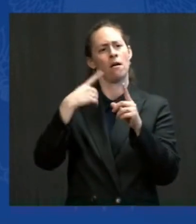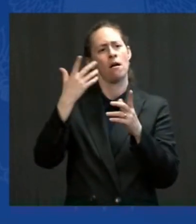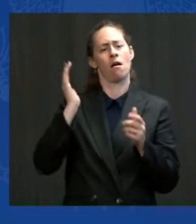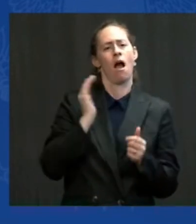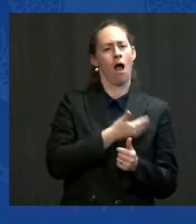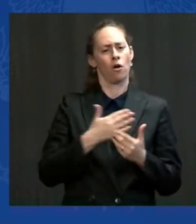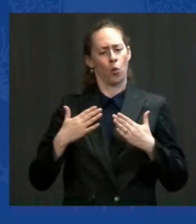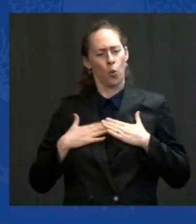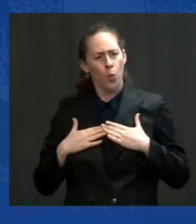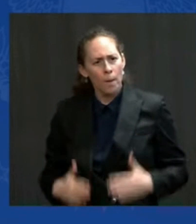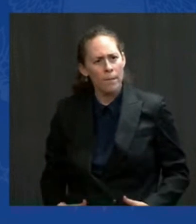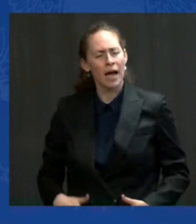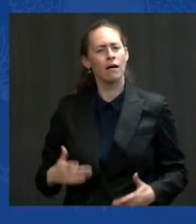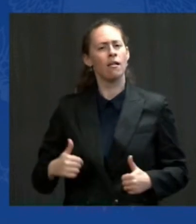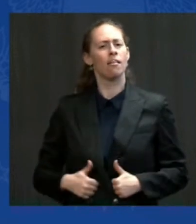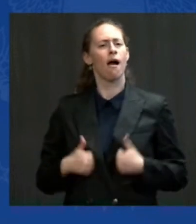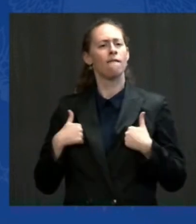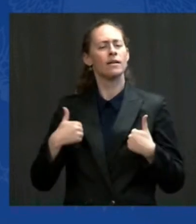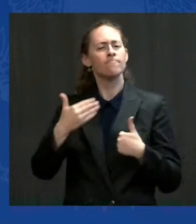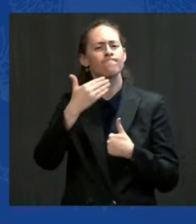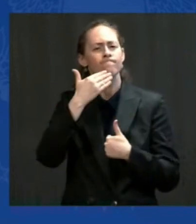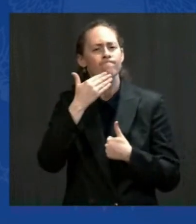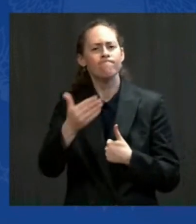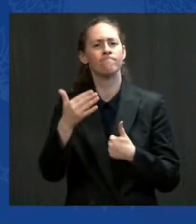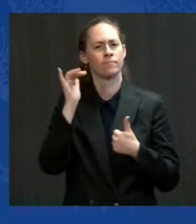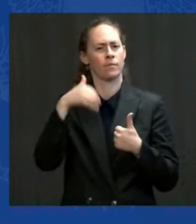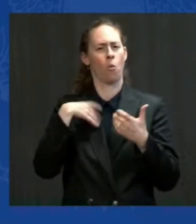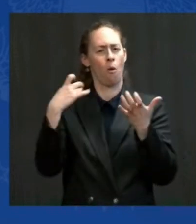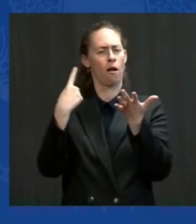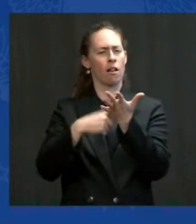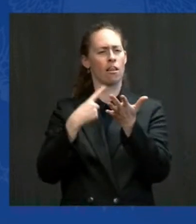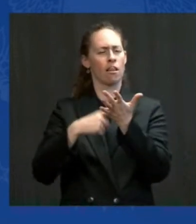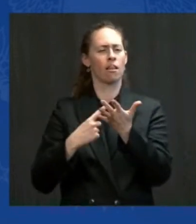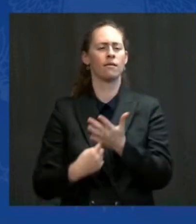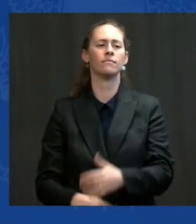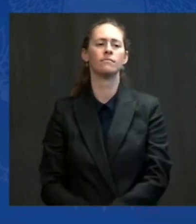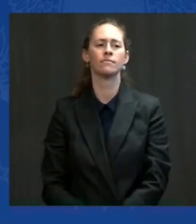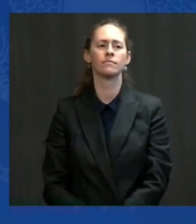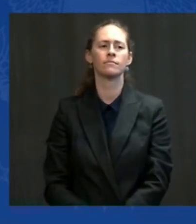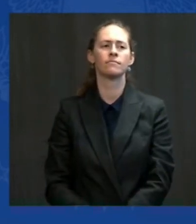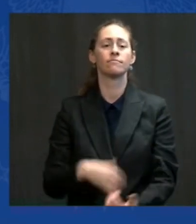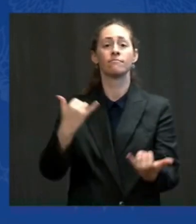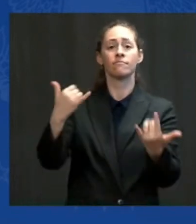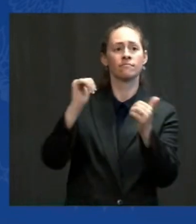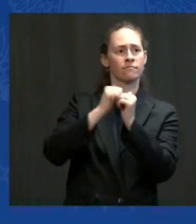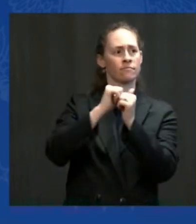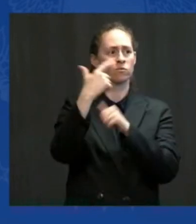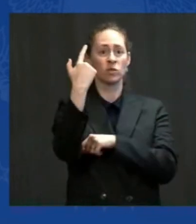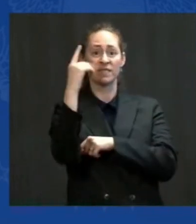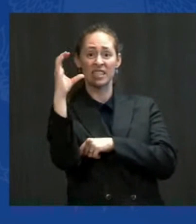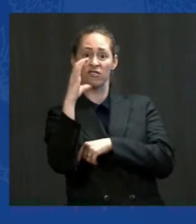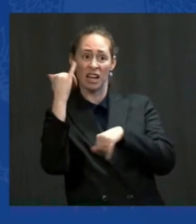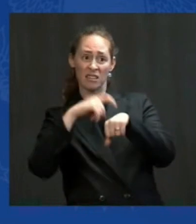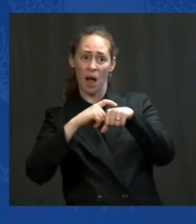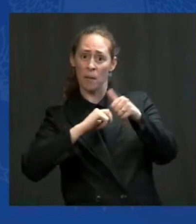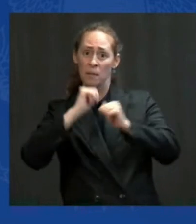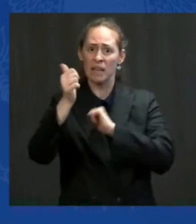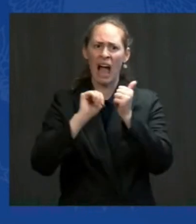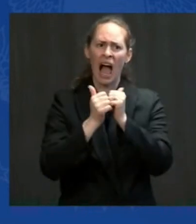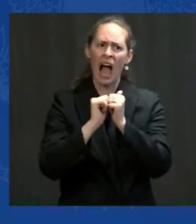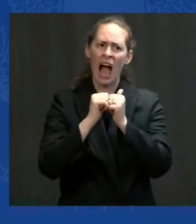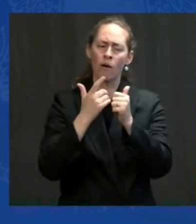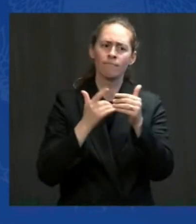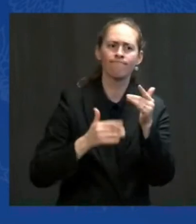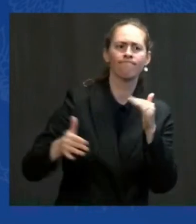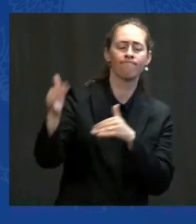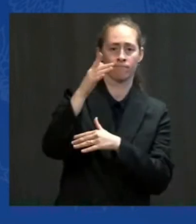well. To truly win the 21st century and once again lead the world, to truly build an economy from the bottom